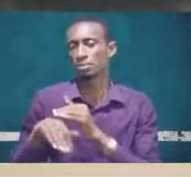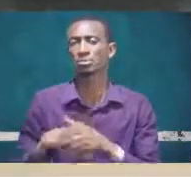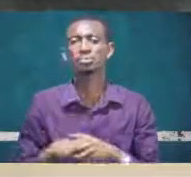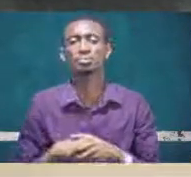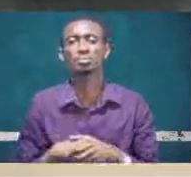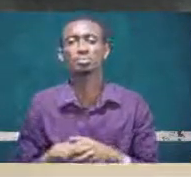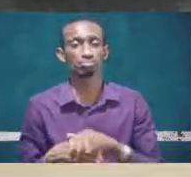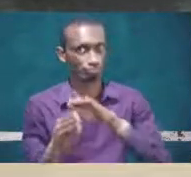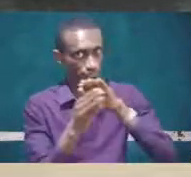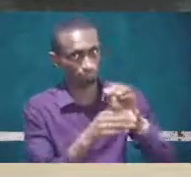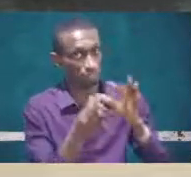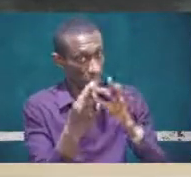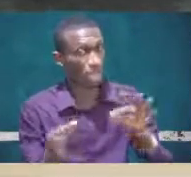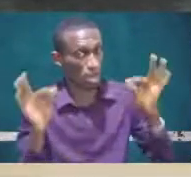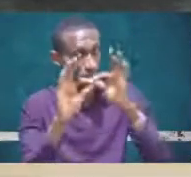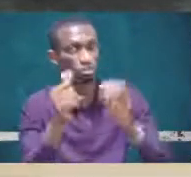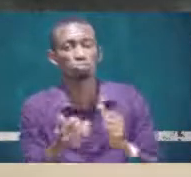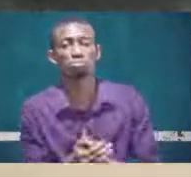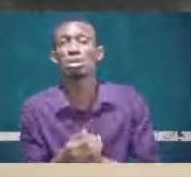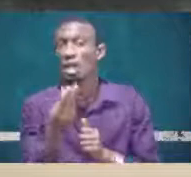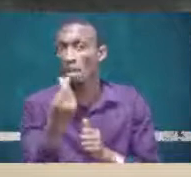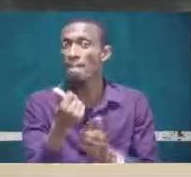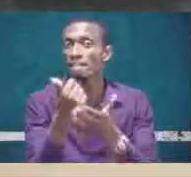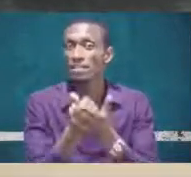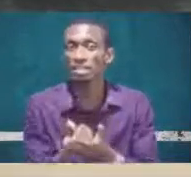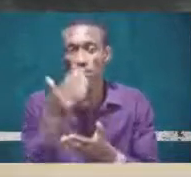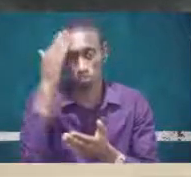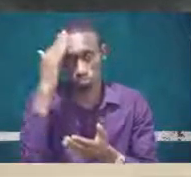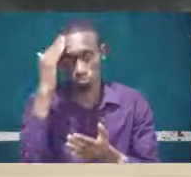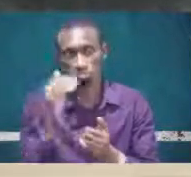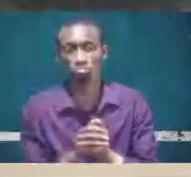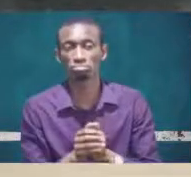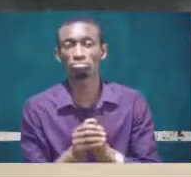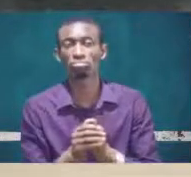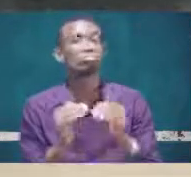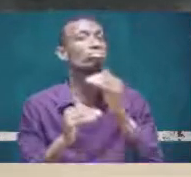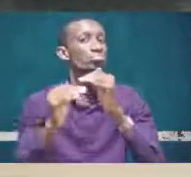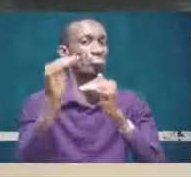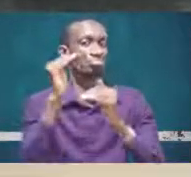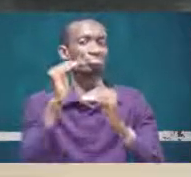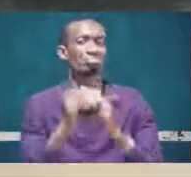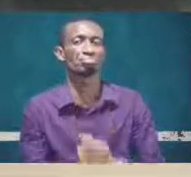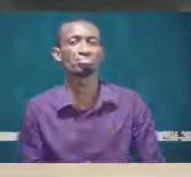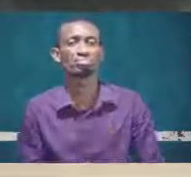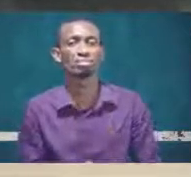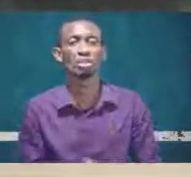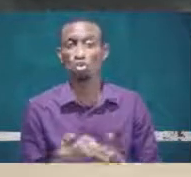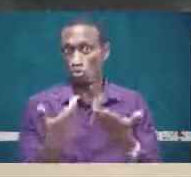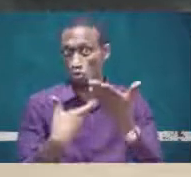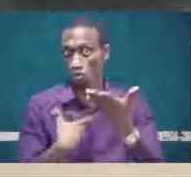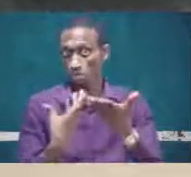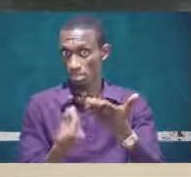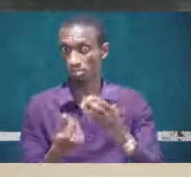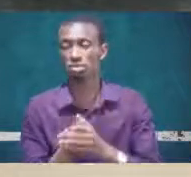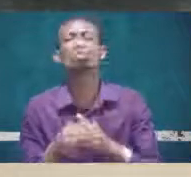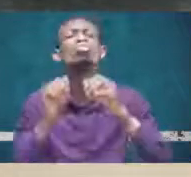as a standard of deferred payments. With money, we are able to buy goods